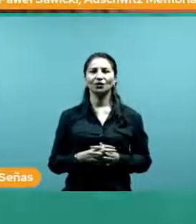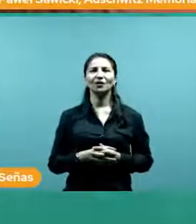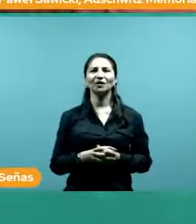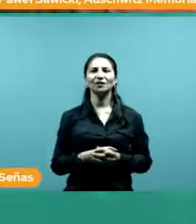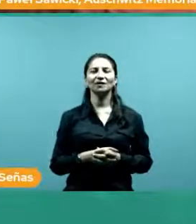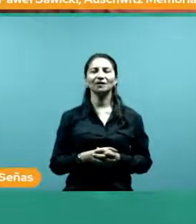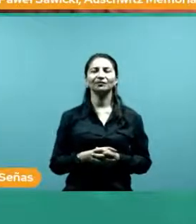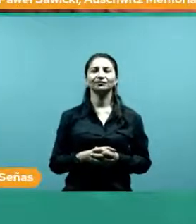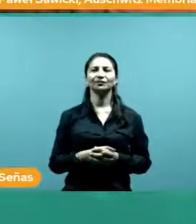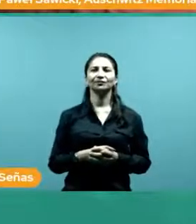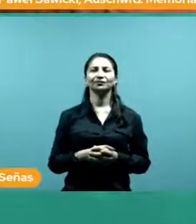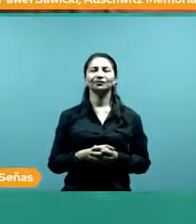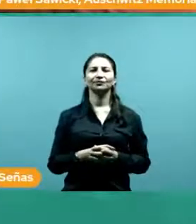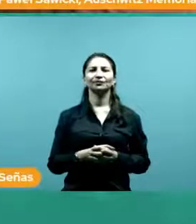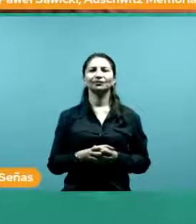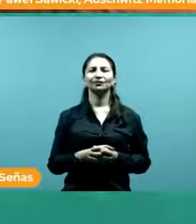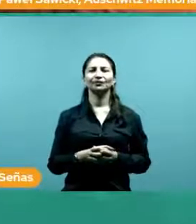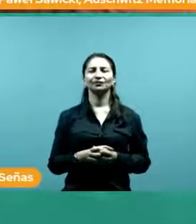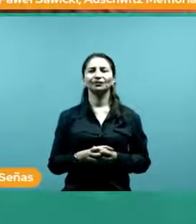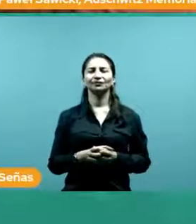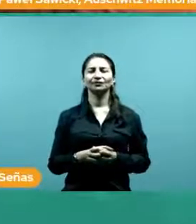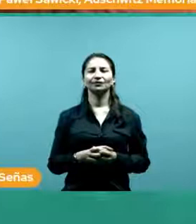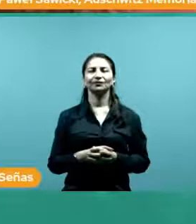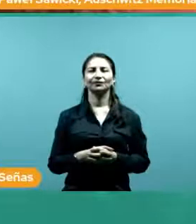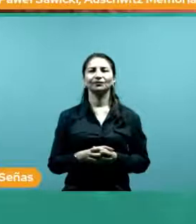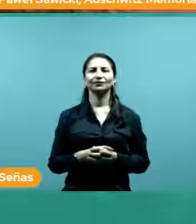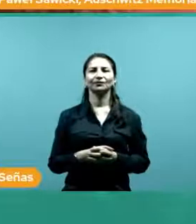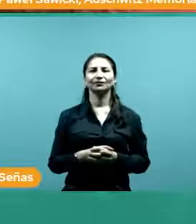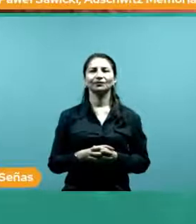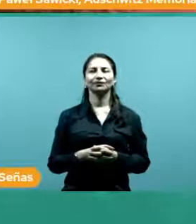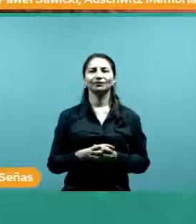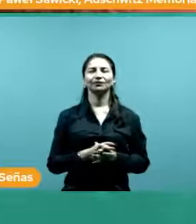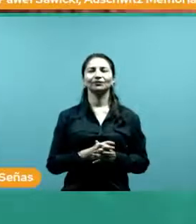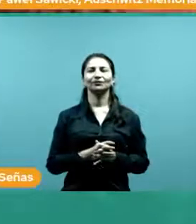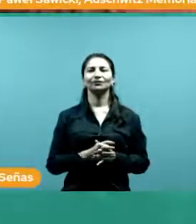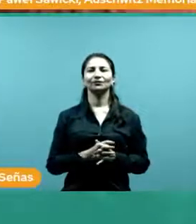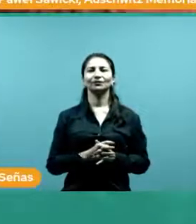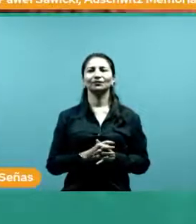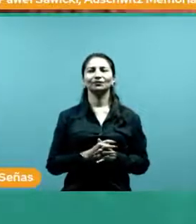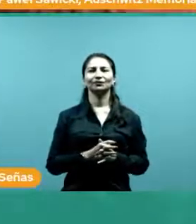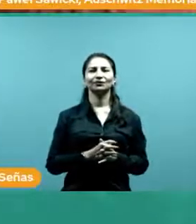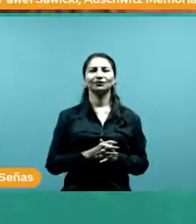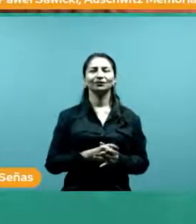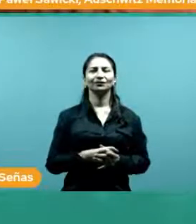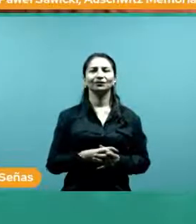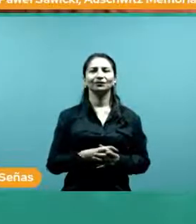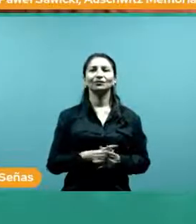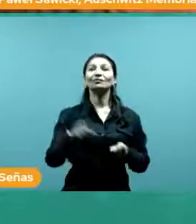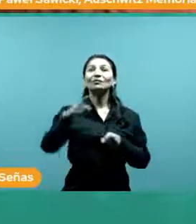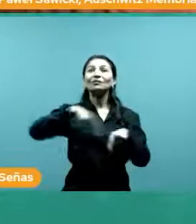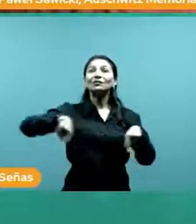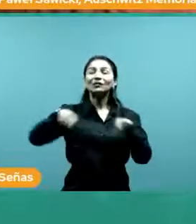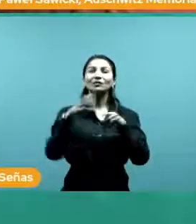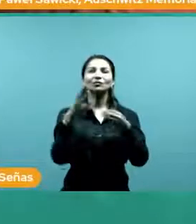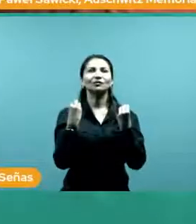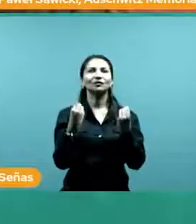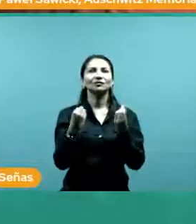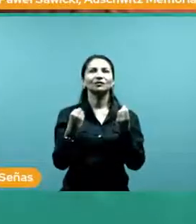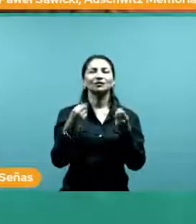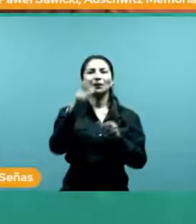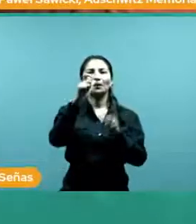perpetrators, grupo, not only no the victims, but most of víctimas, us are bystanders. Sino, También tenemos a